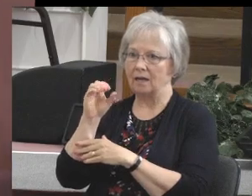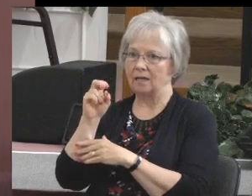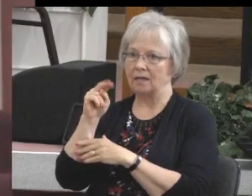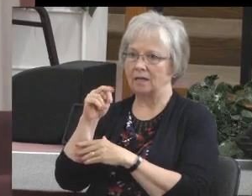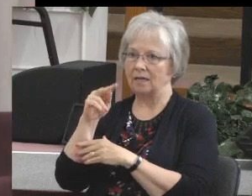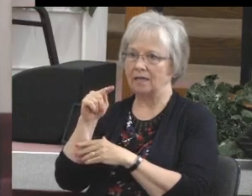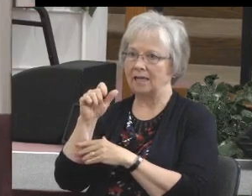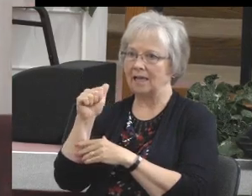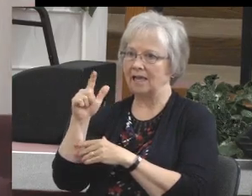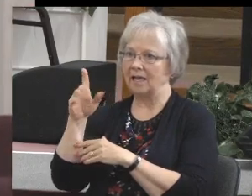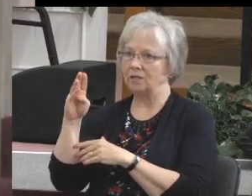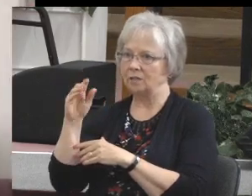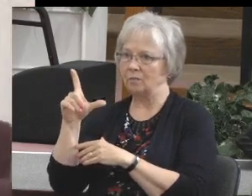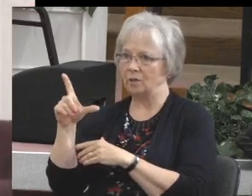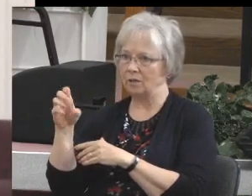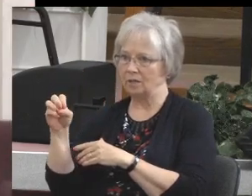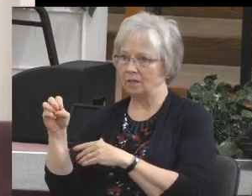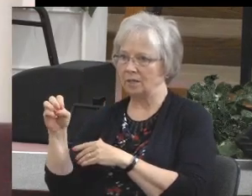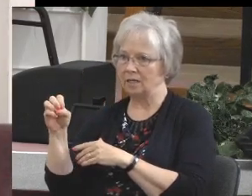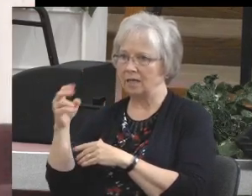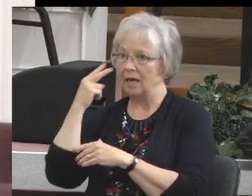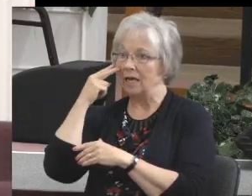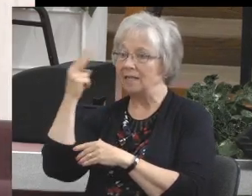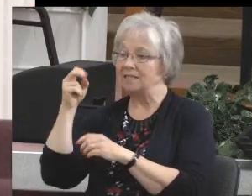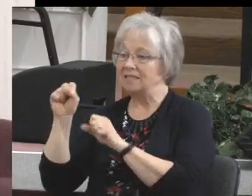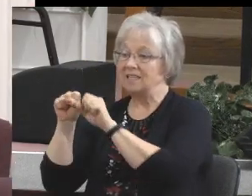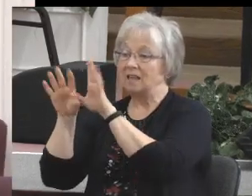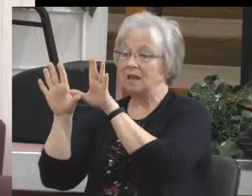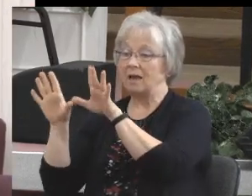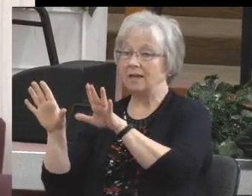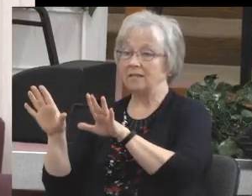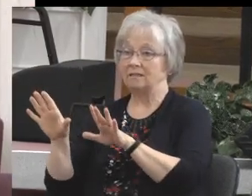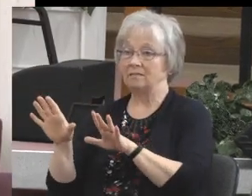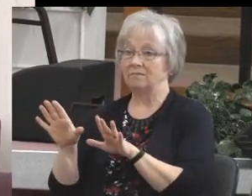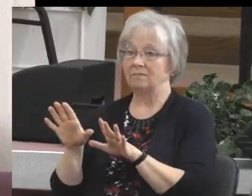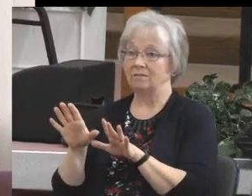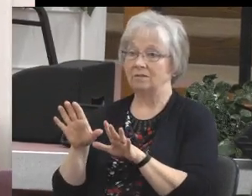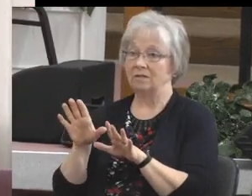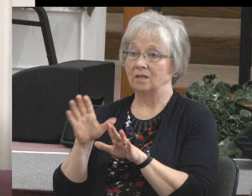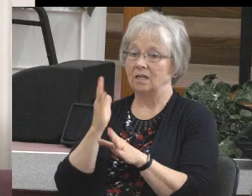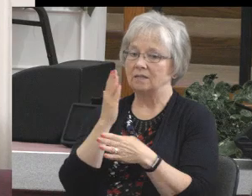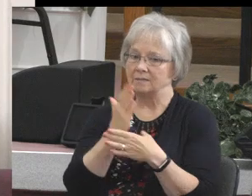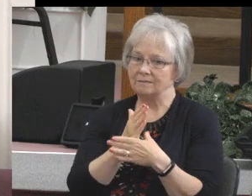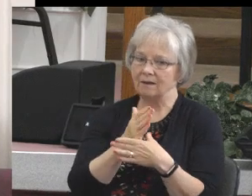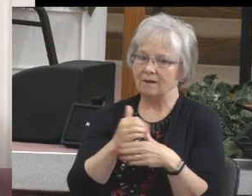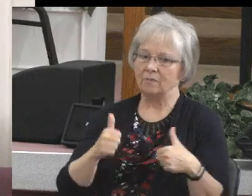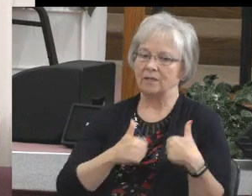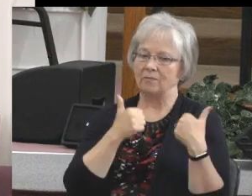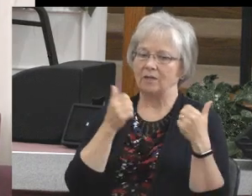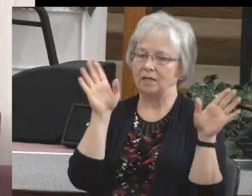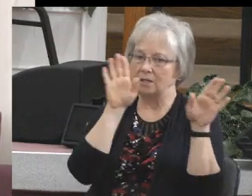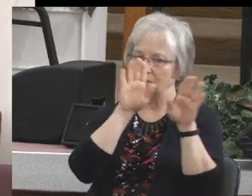It also says that we're to help people see the light and quit living in darkness.